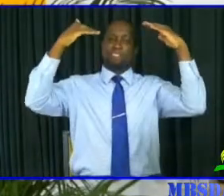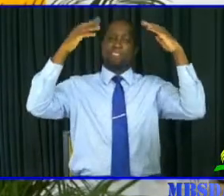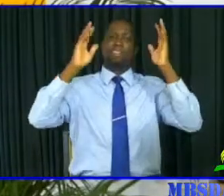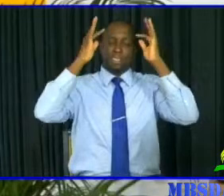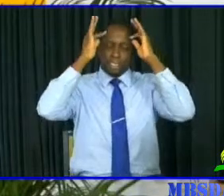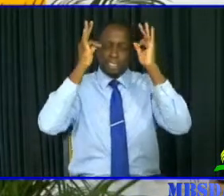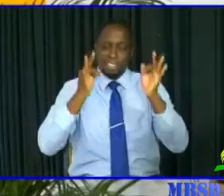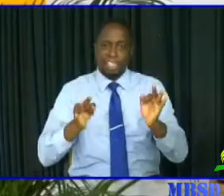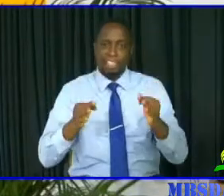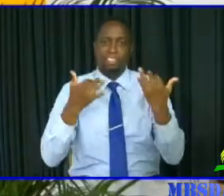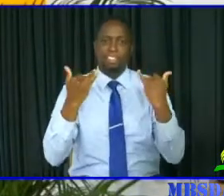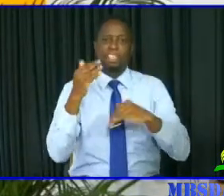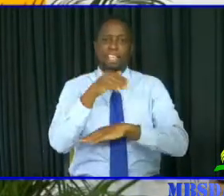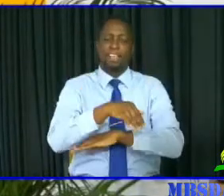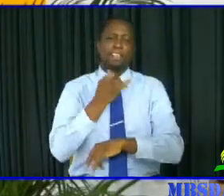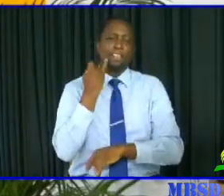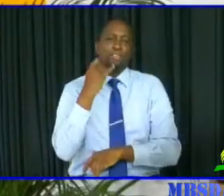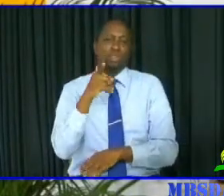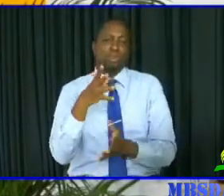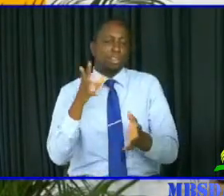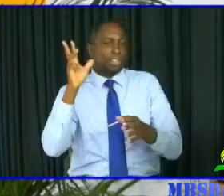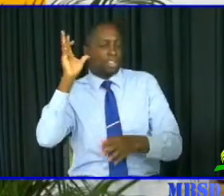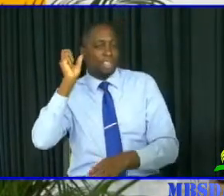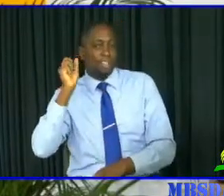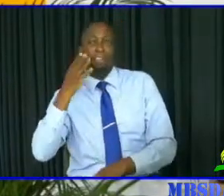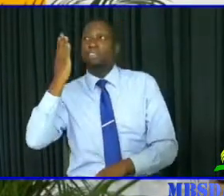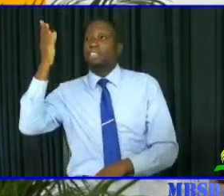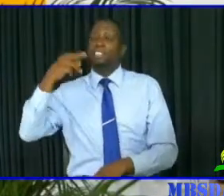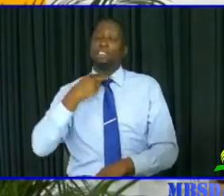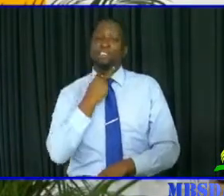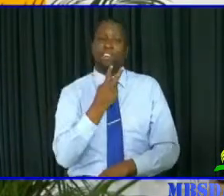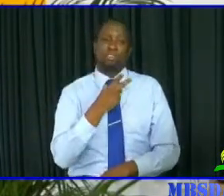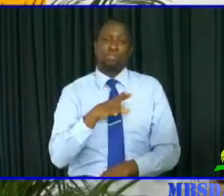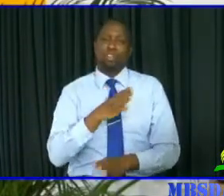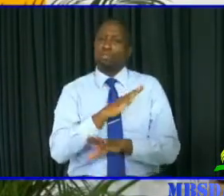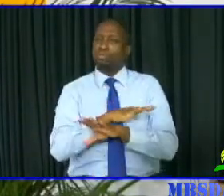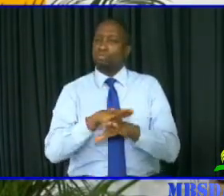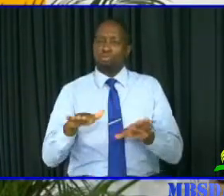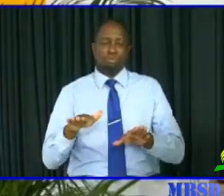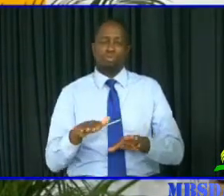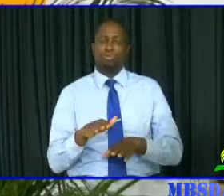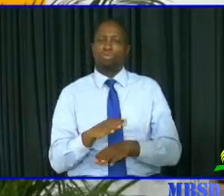tonight, if you hear His voice,